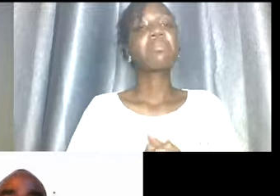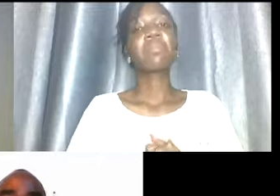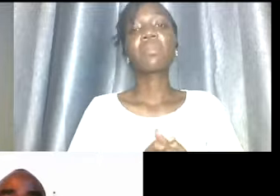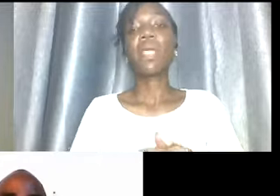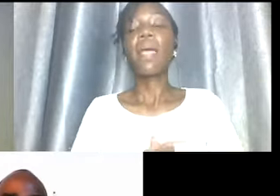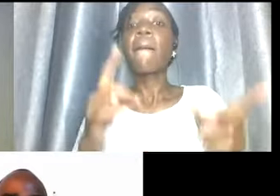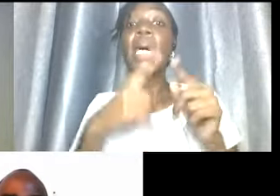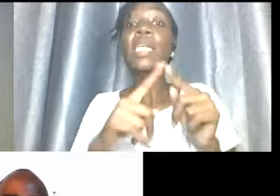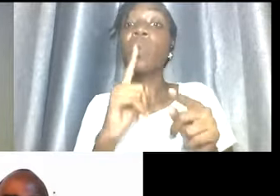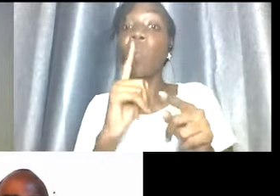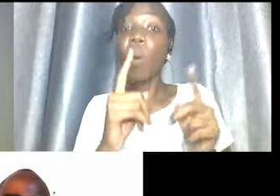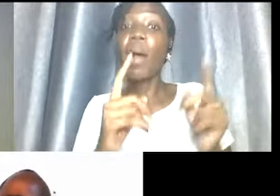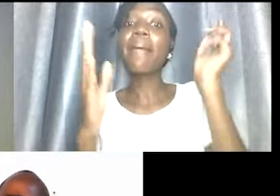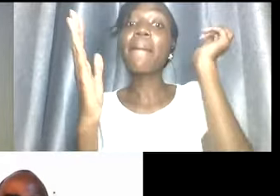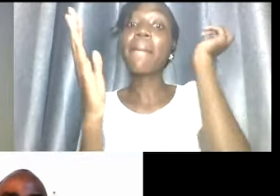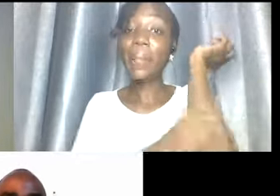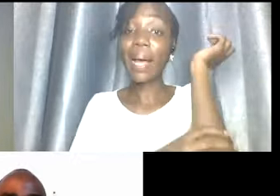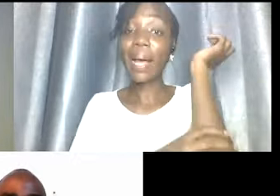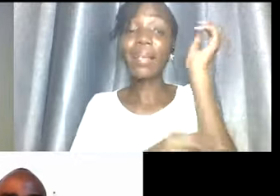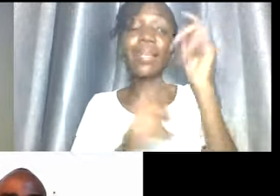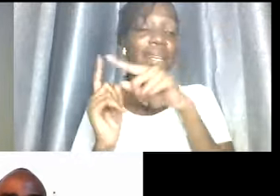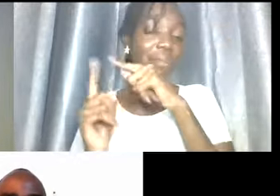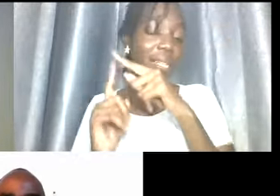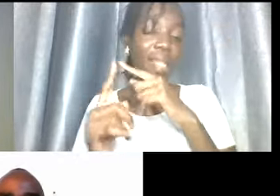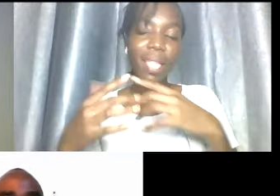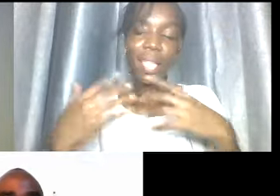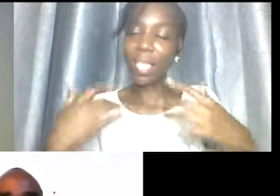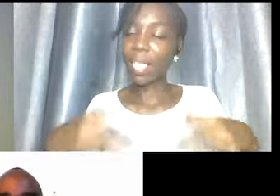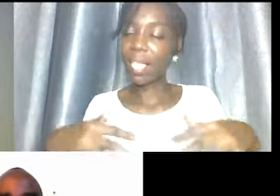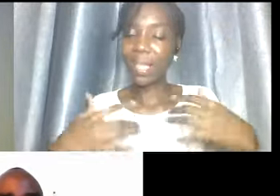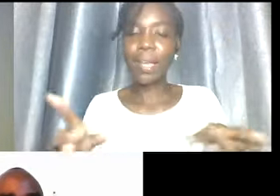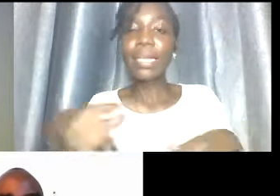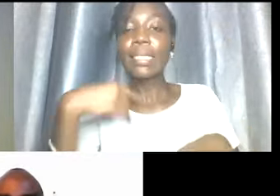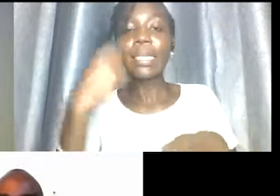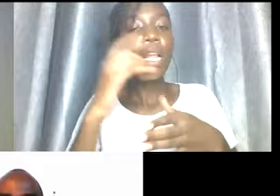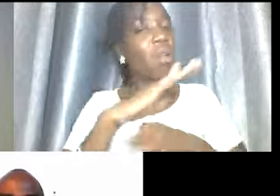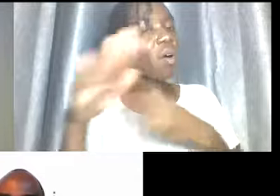tell about 10 others, and that mushrooms into